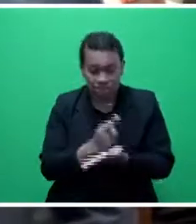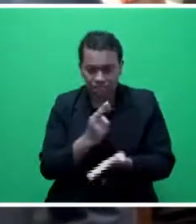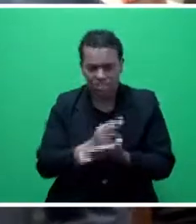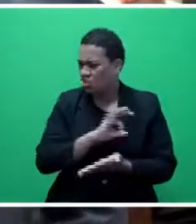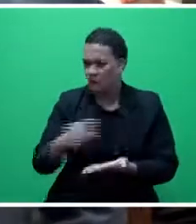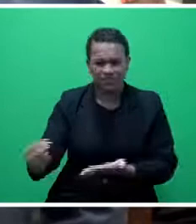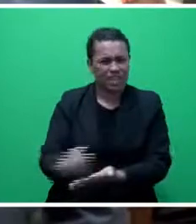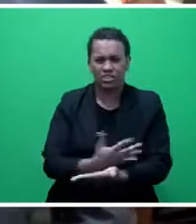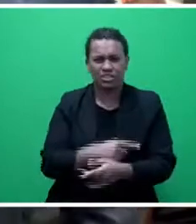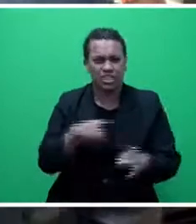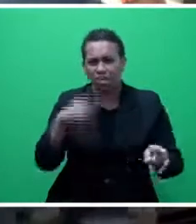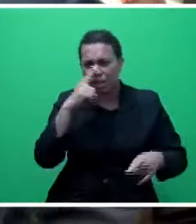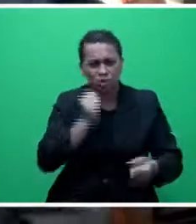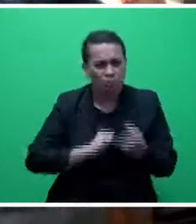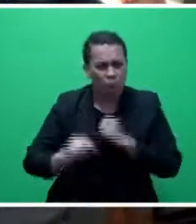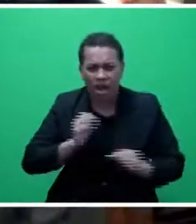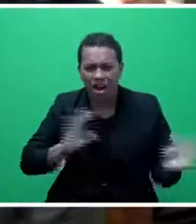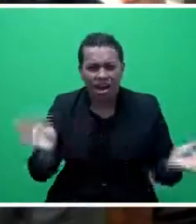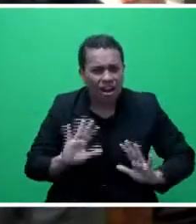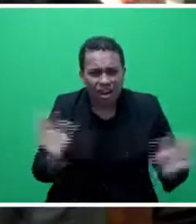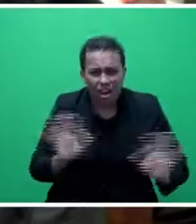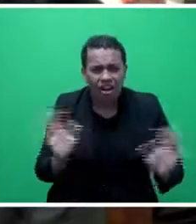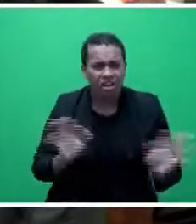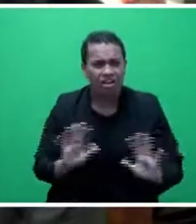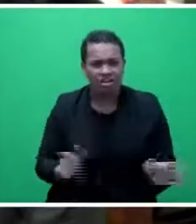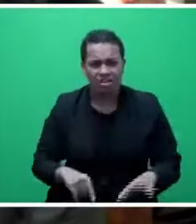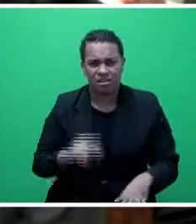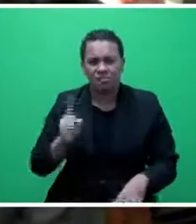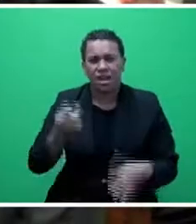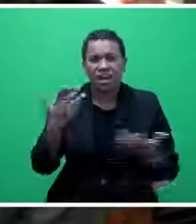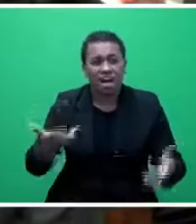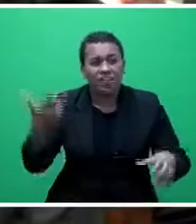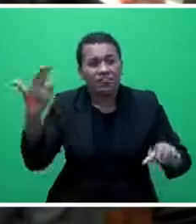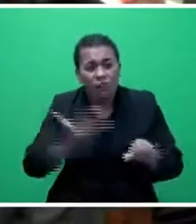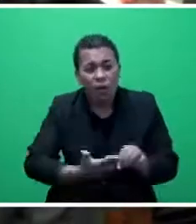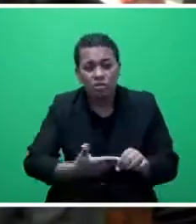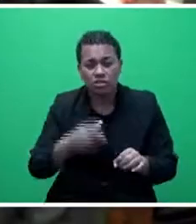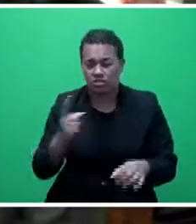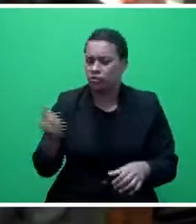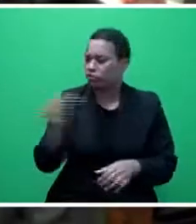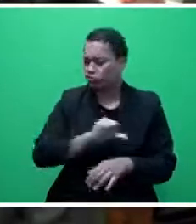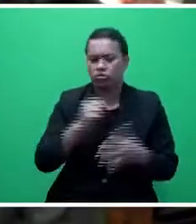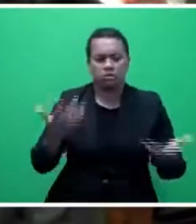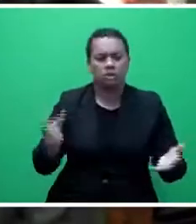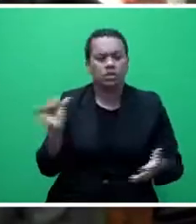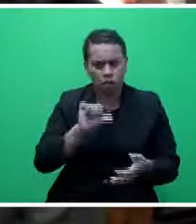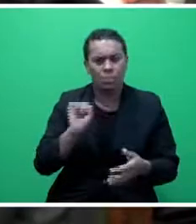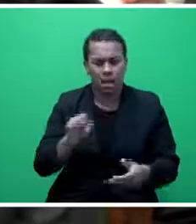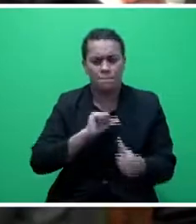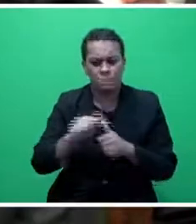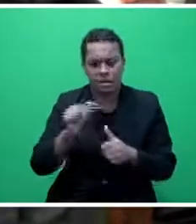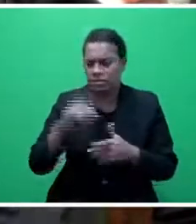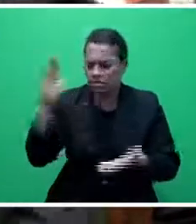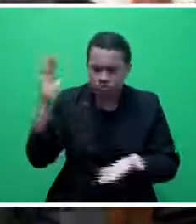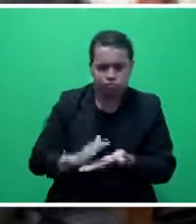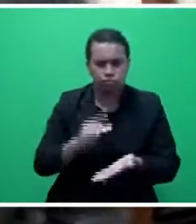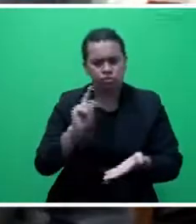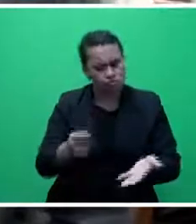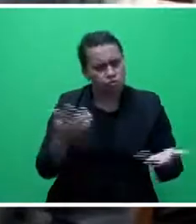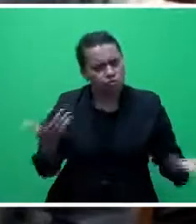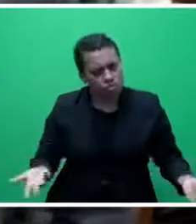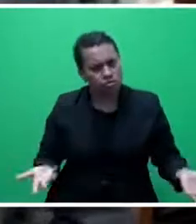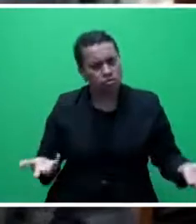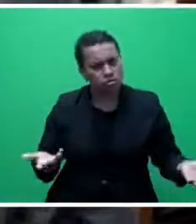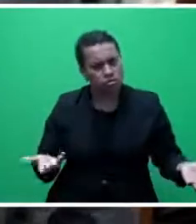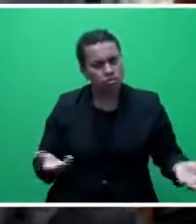lives. Diesel price came down. Bus fare, therefore, should have come down too. Mr. Speaker, sir. So we have